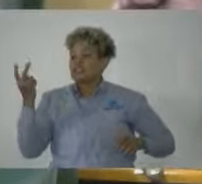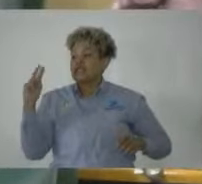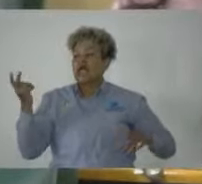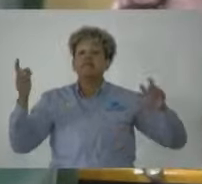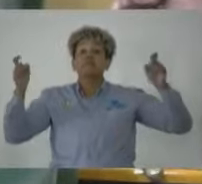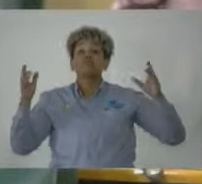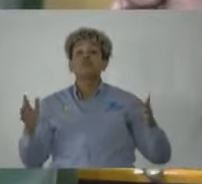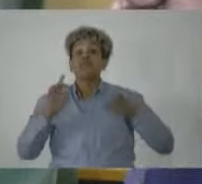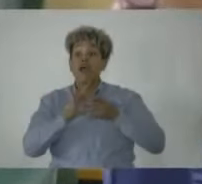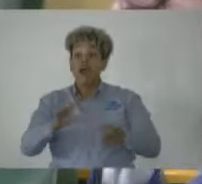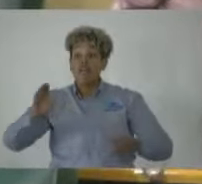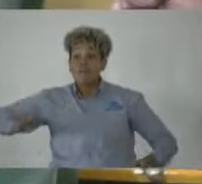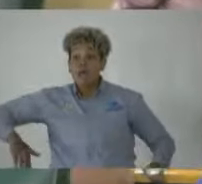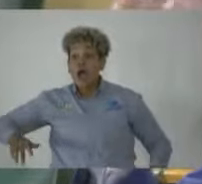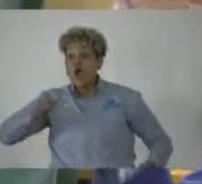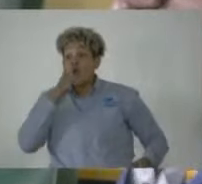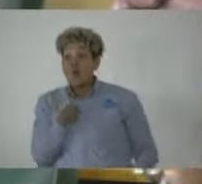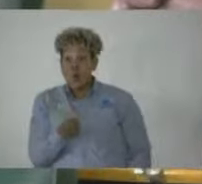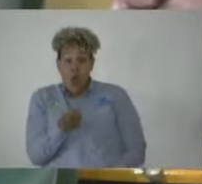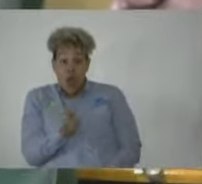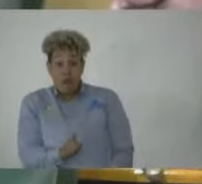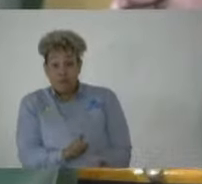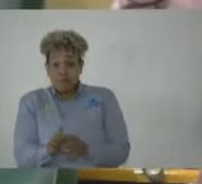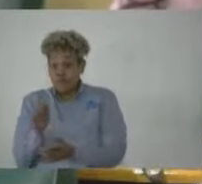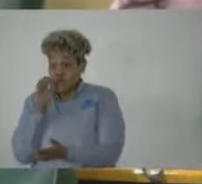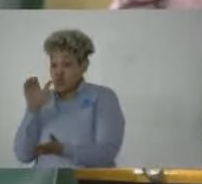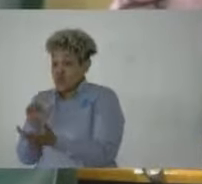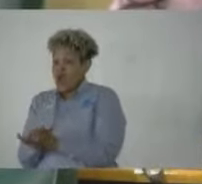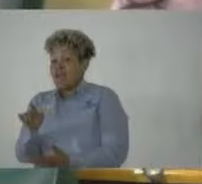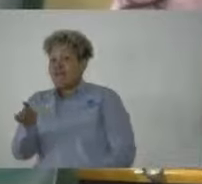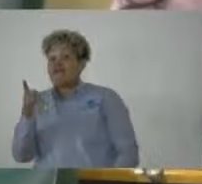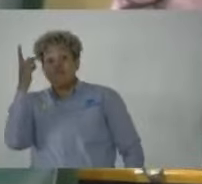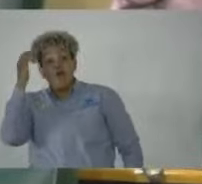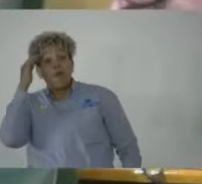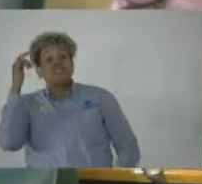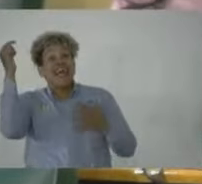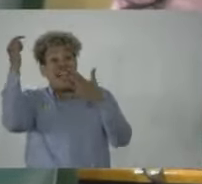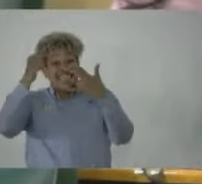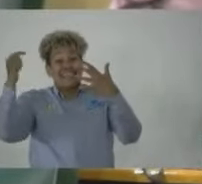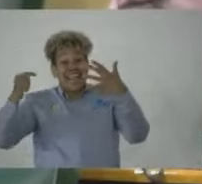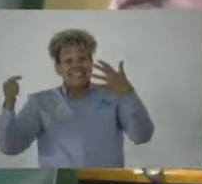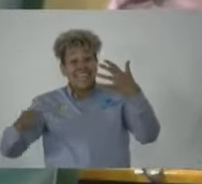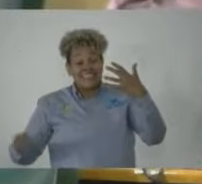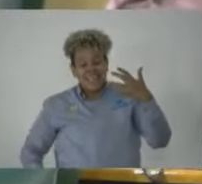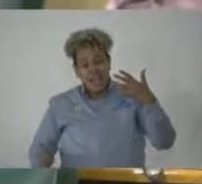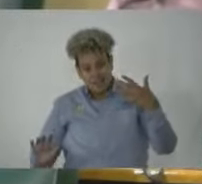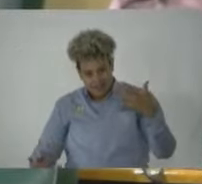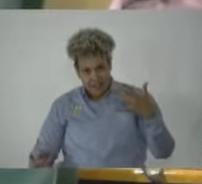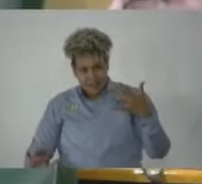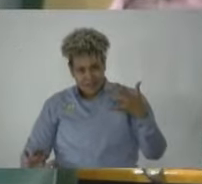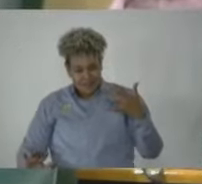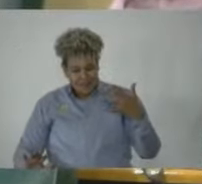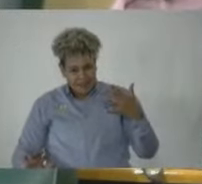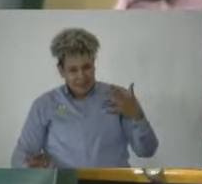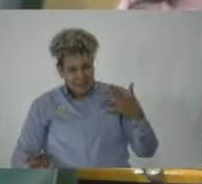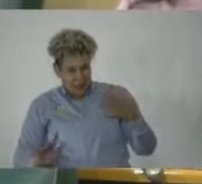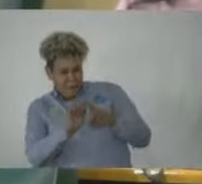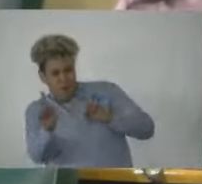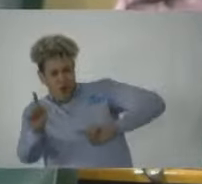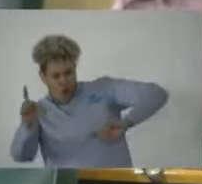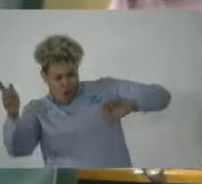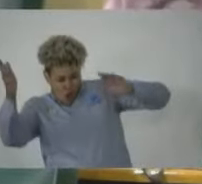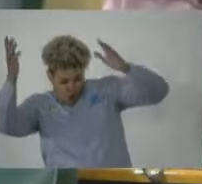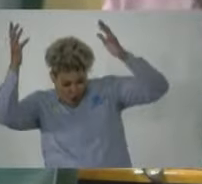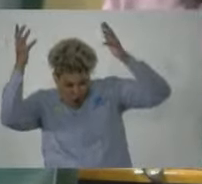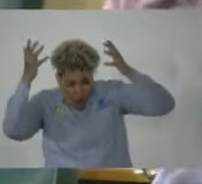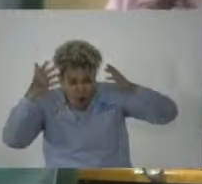Speaker of the House, who happens to be the wife of the Prime Minister, etc., etc., etc. But